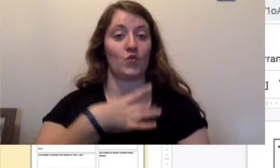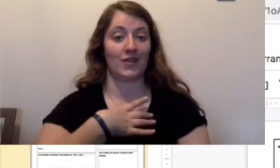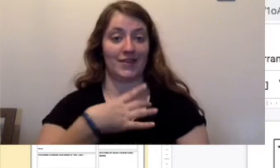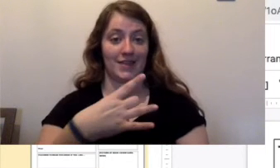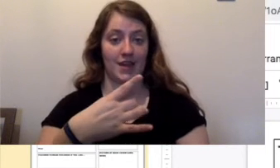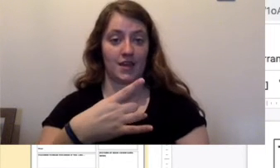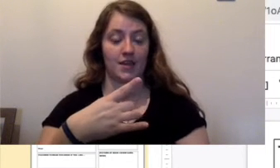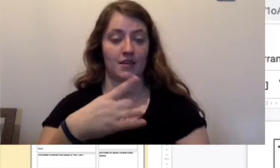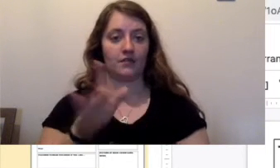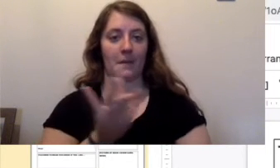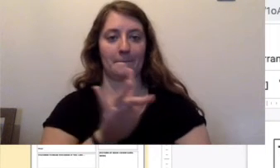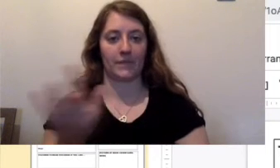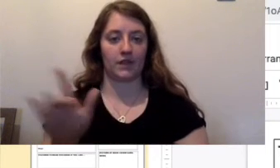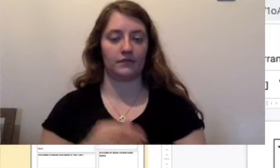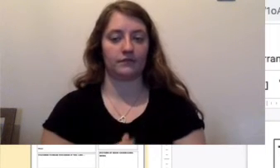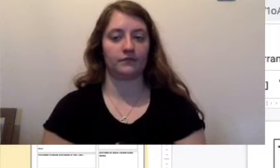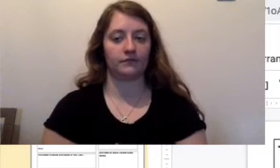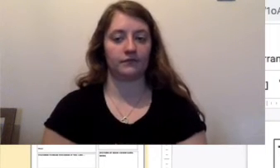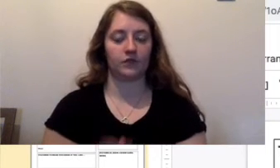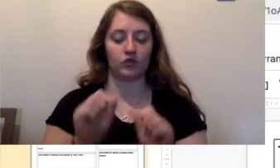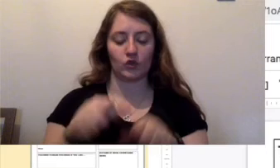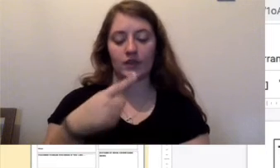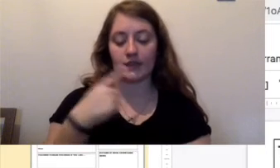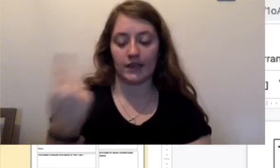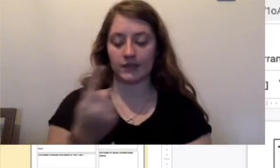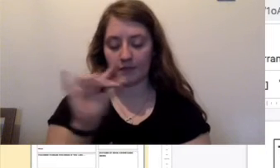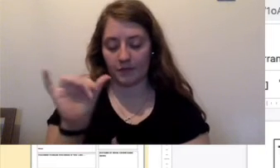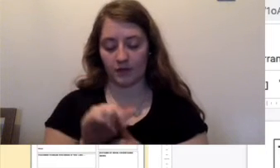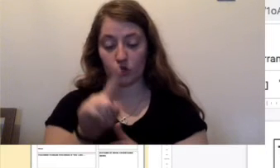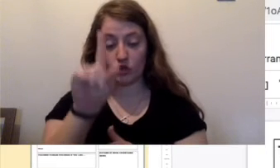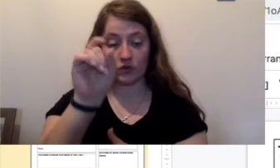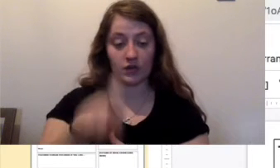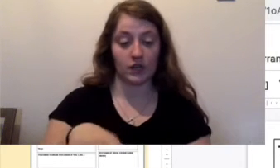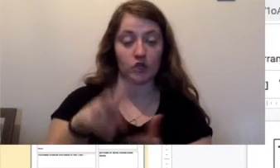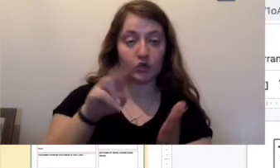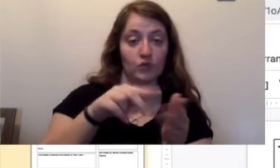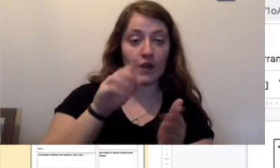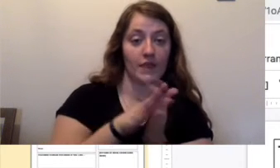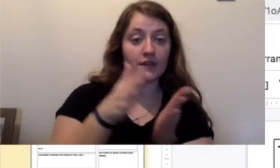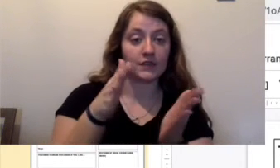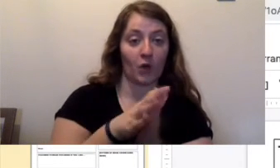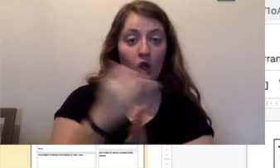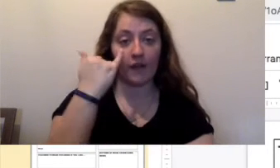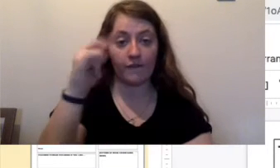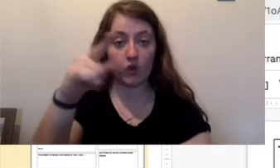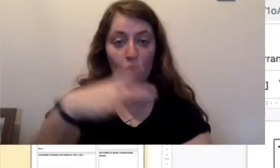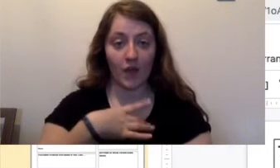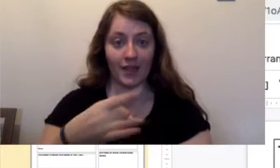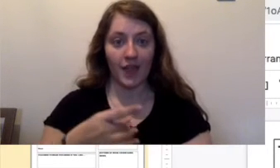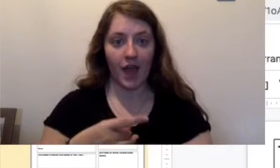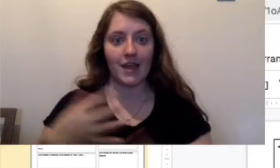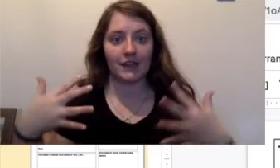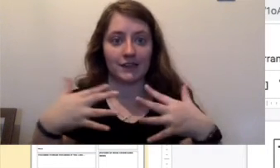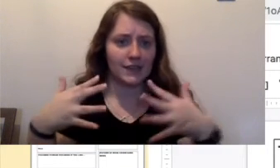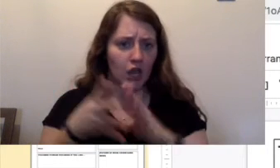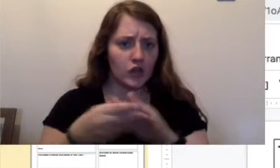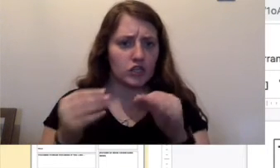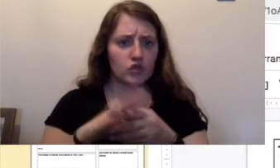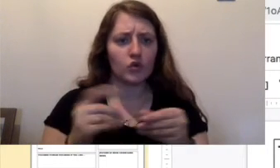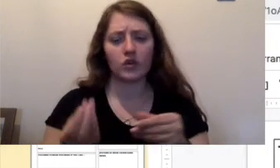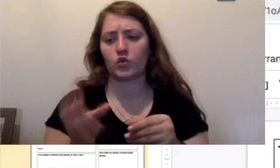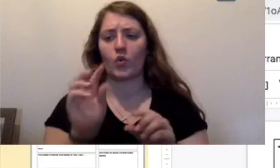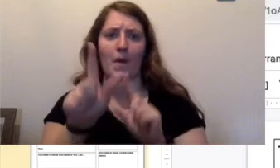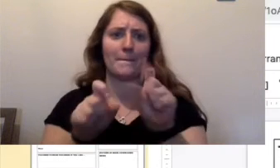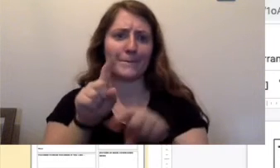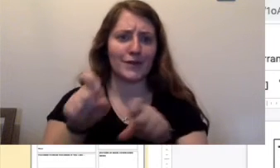blank. So you could say something like, you need to read this book if you like horror stories and mysteries and